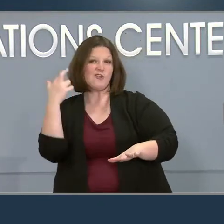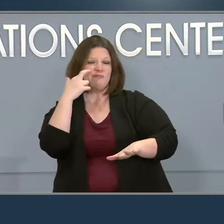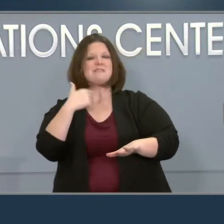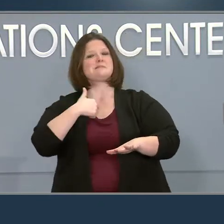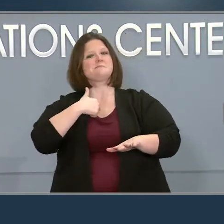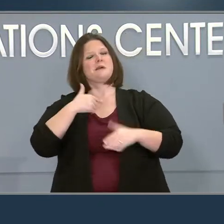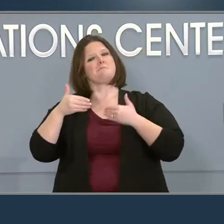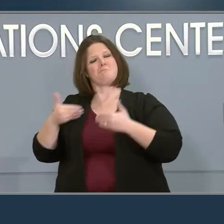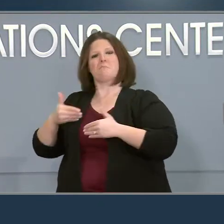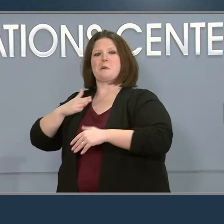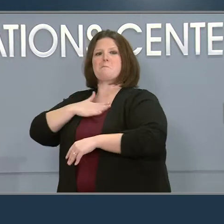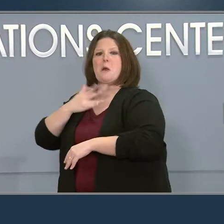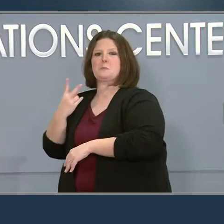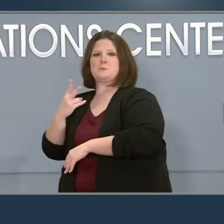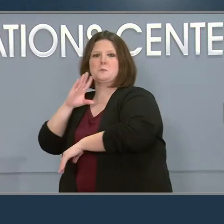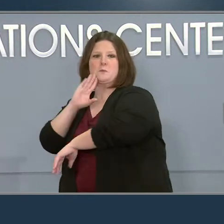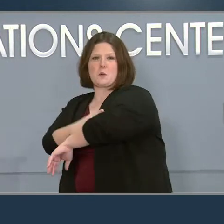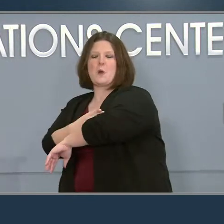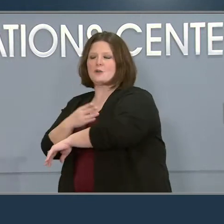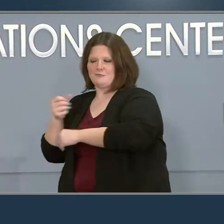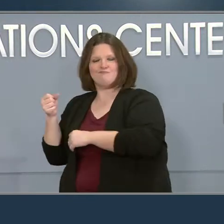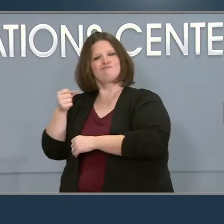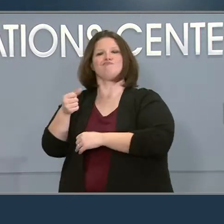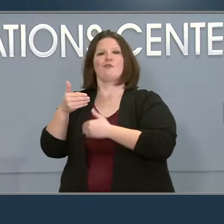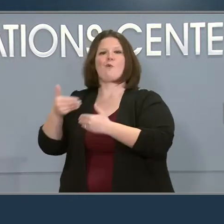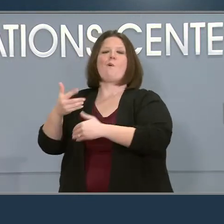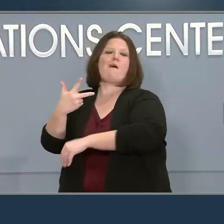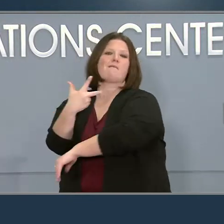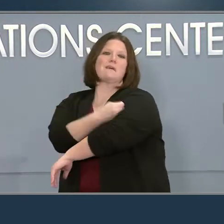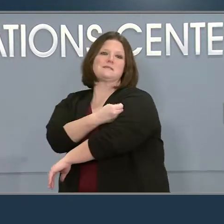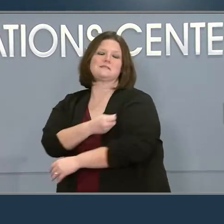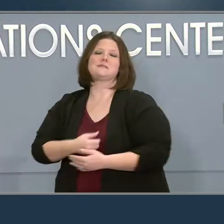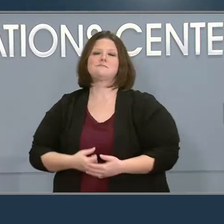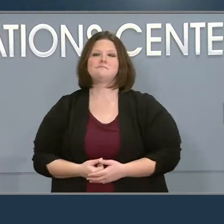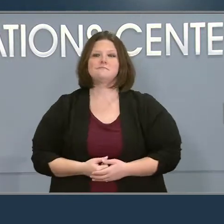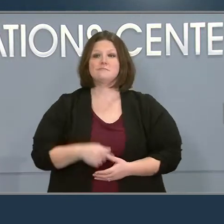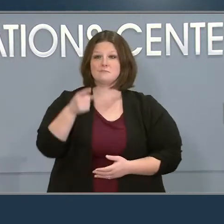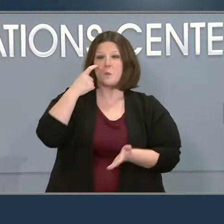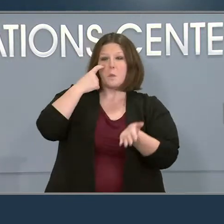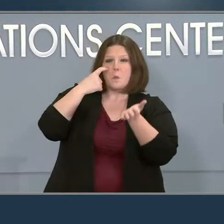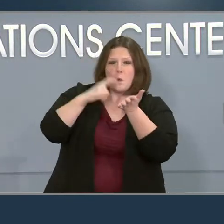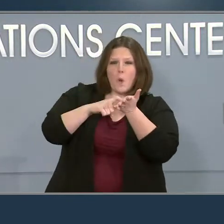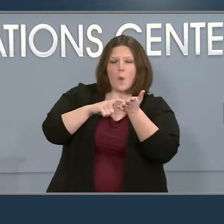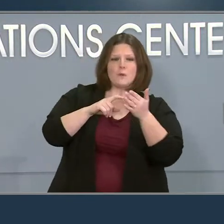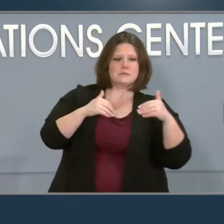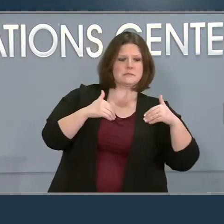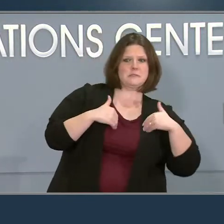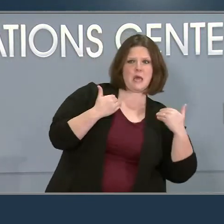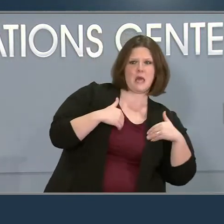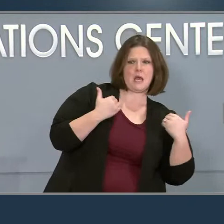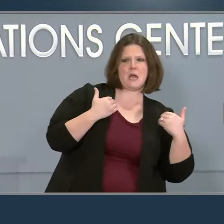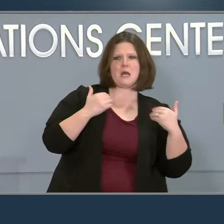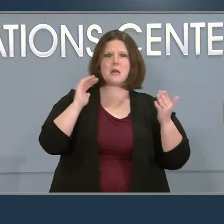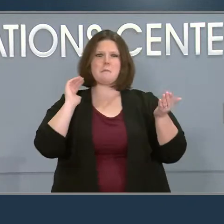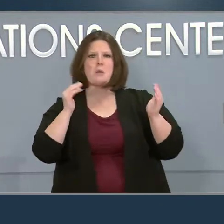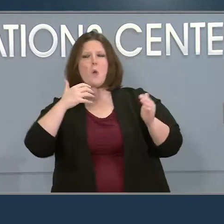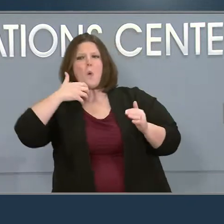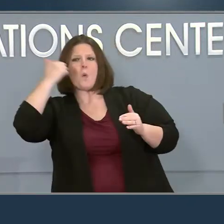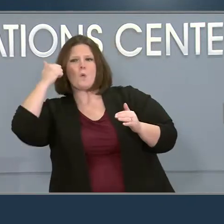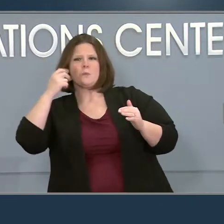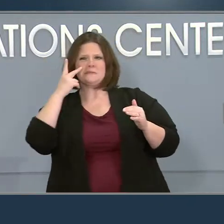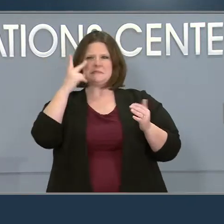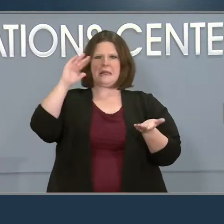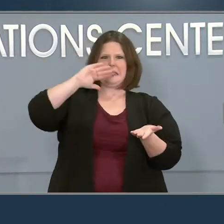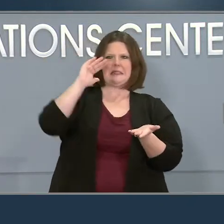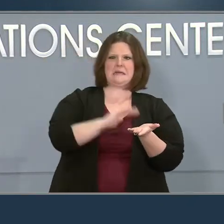away. You can see in the graph, fewer young people are getting vaccinated. And this is concerning because, as we saw during